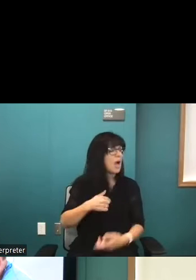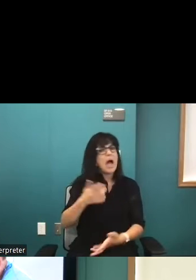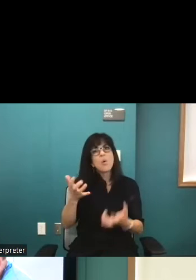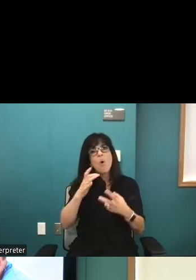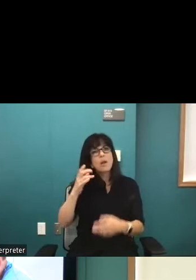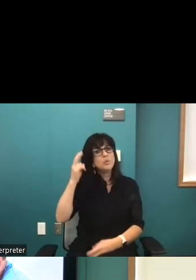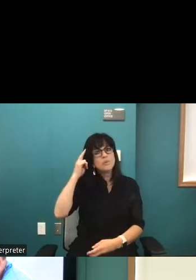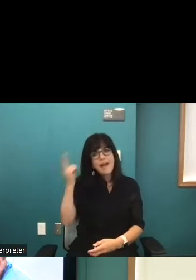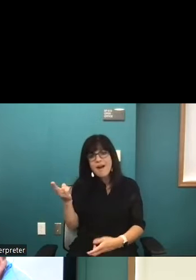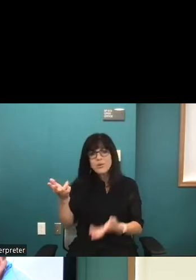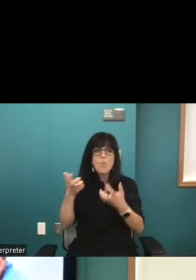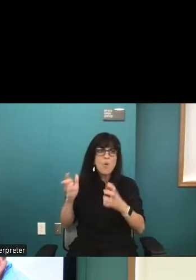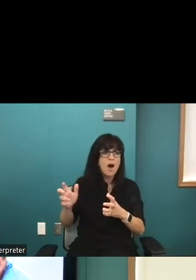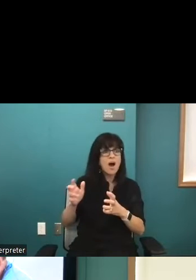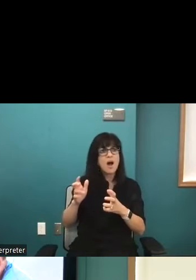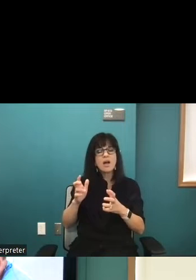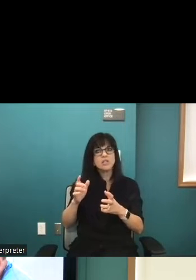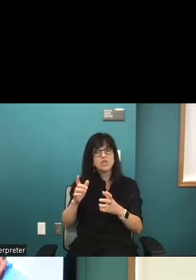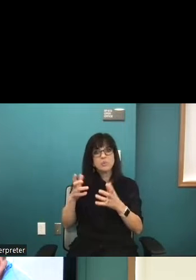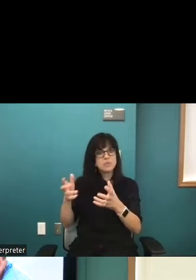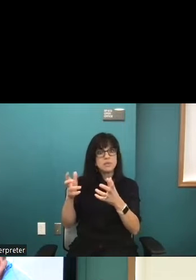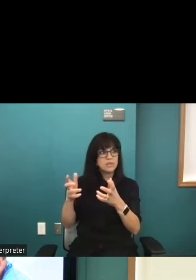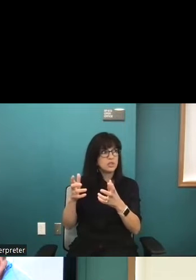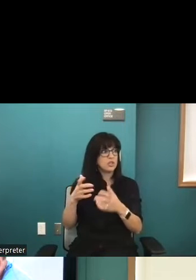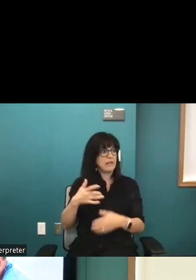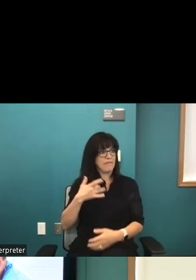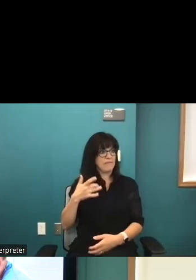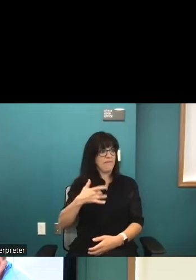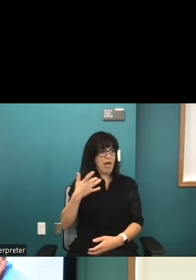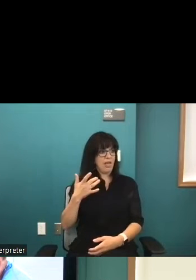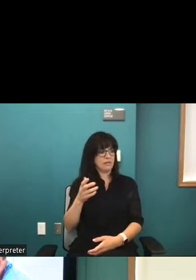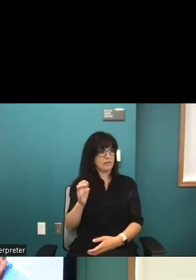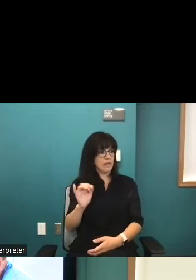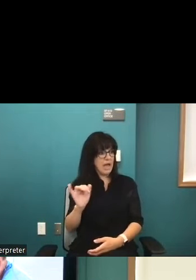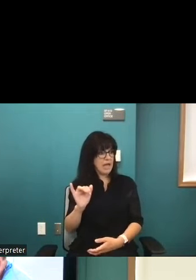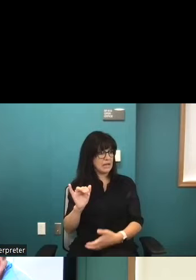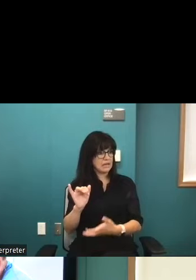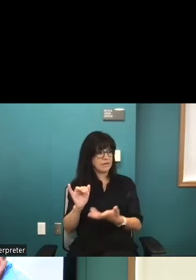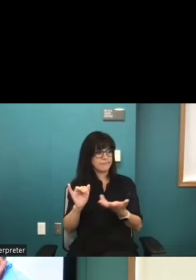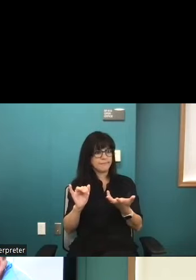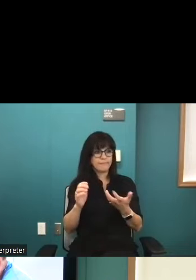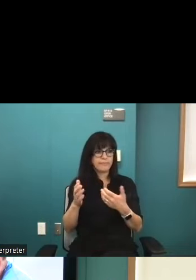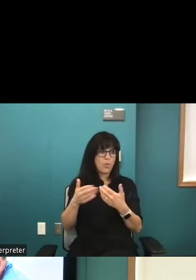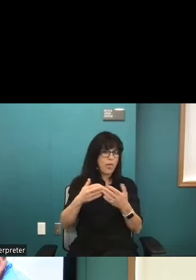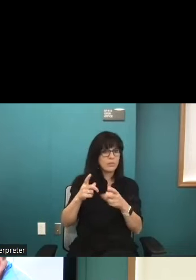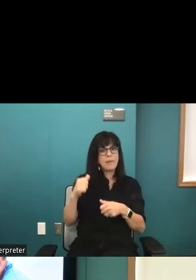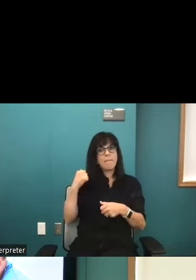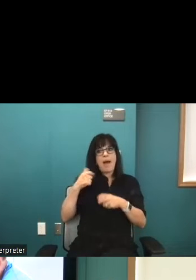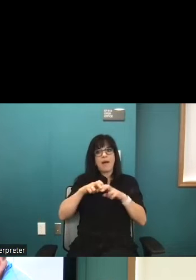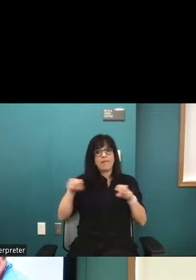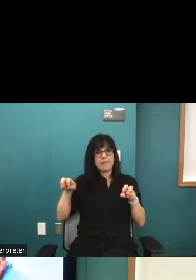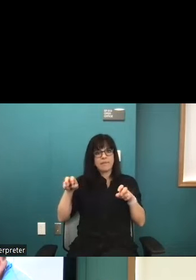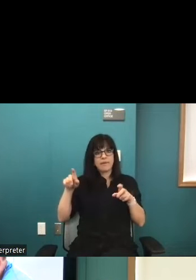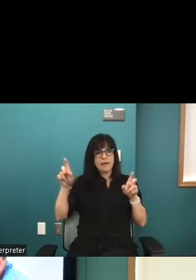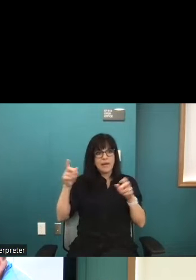want them to take off my processors. And it would drive her crazy, because she felt kind of like, whether it was in the back of the classroom, the front of the classroom,